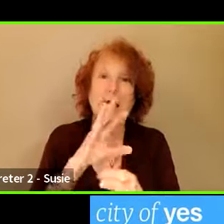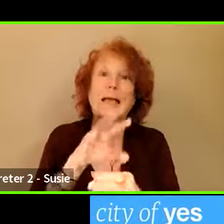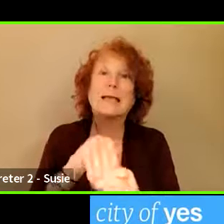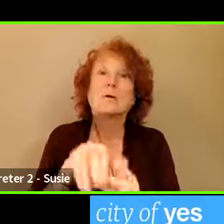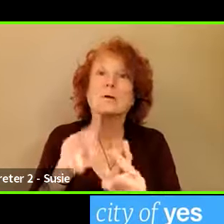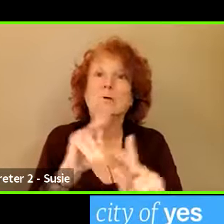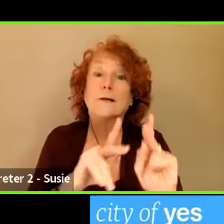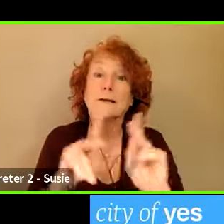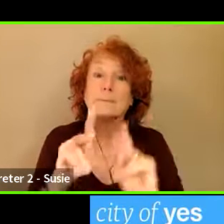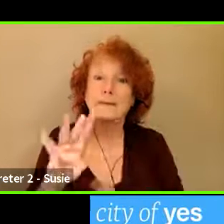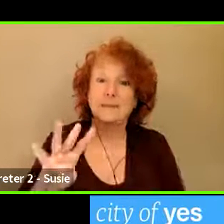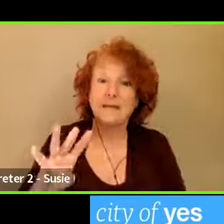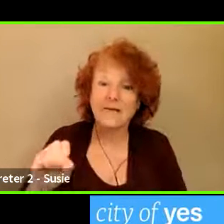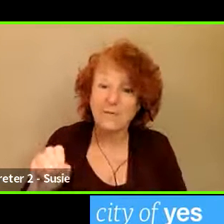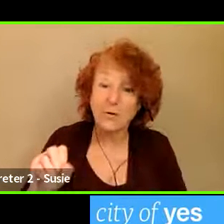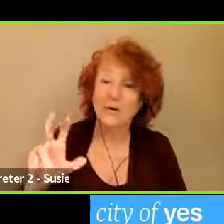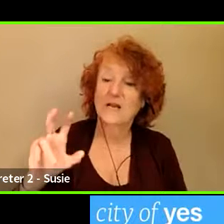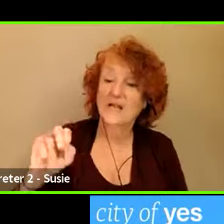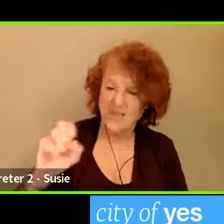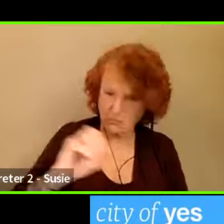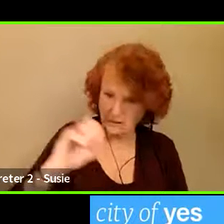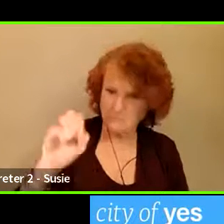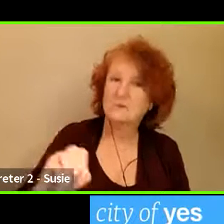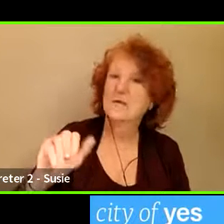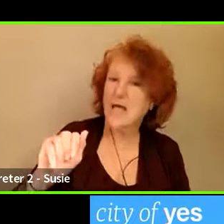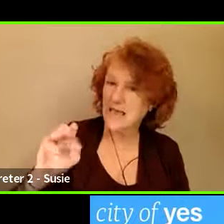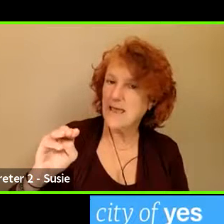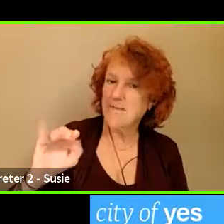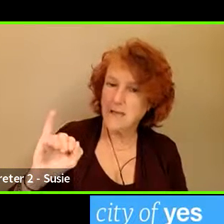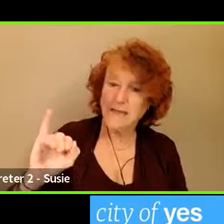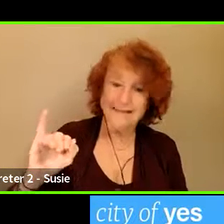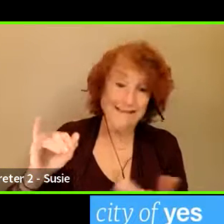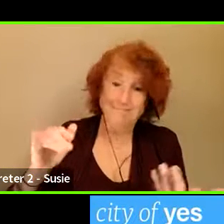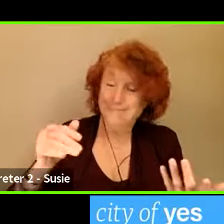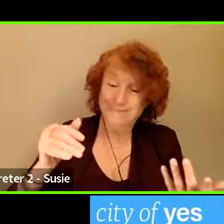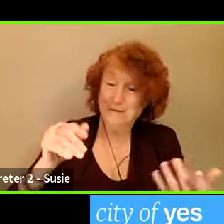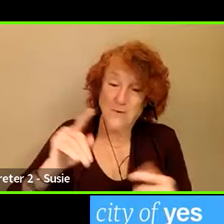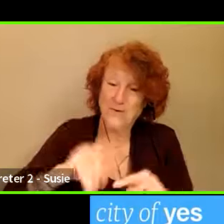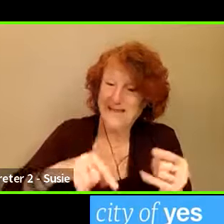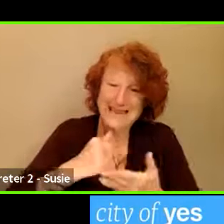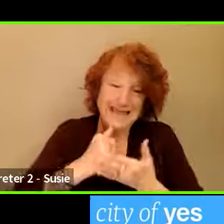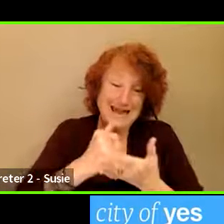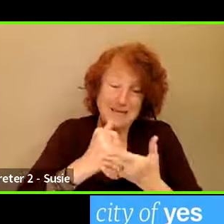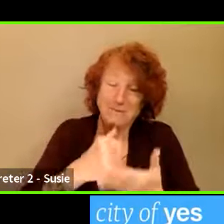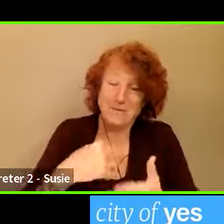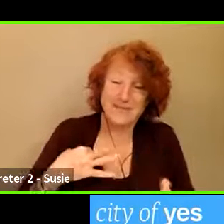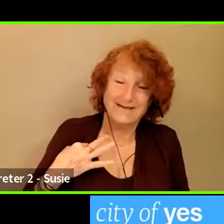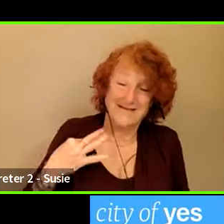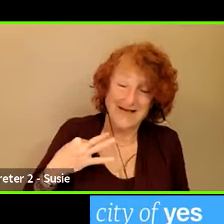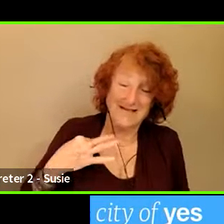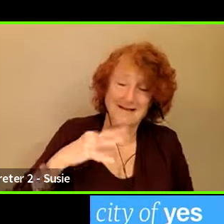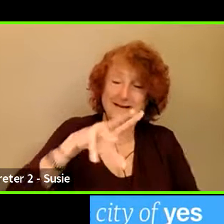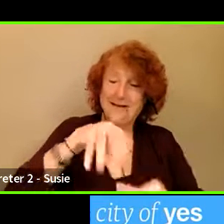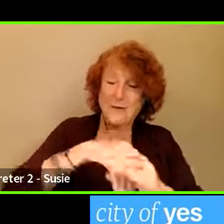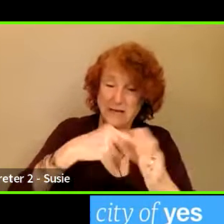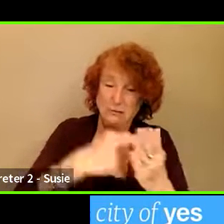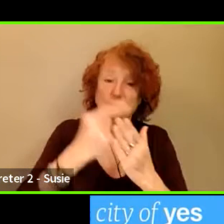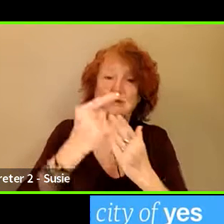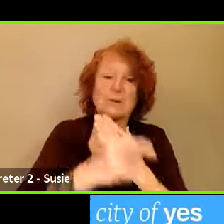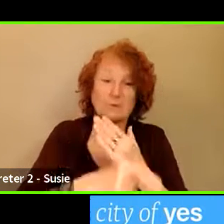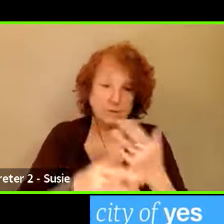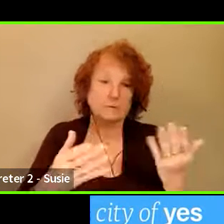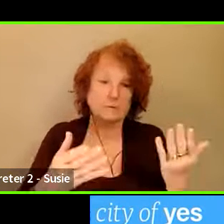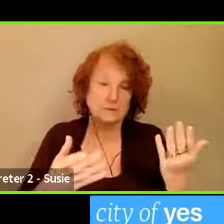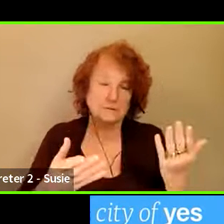that, 40%, 30% AMI that we just don't hit with the voluntary inclusionary programs today. As for